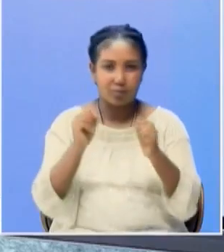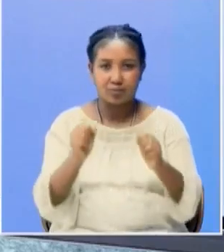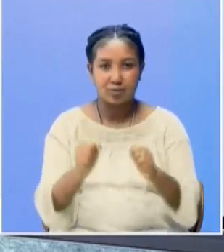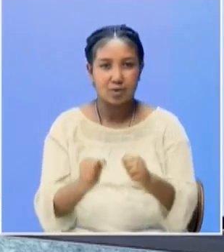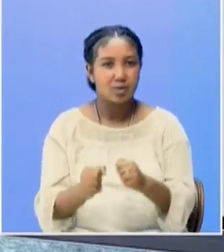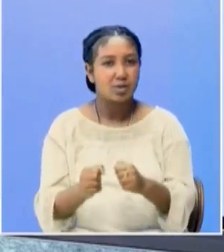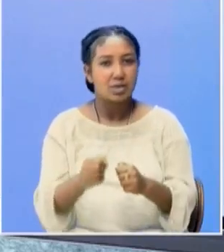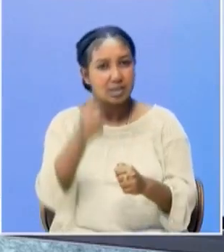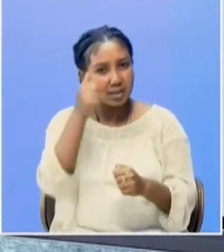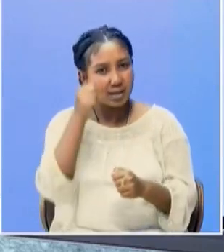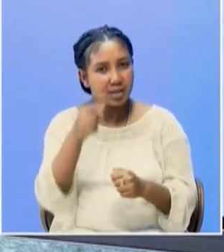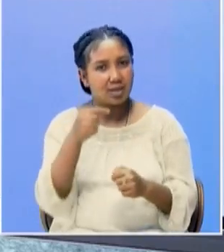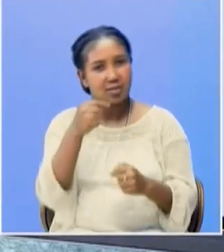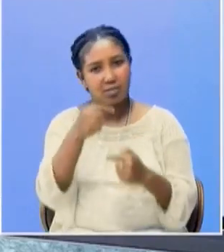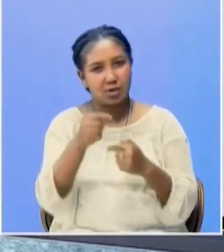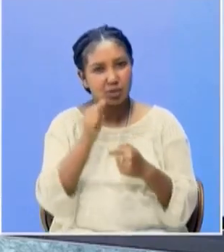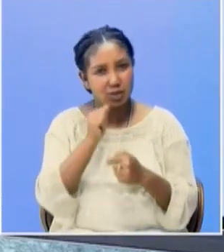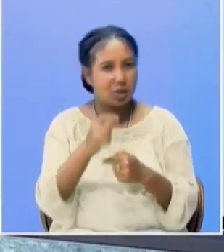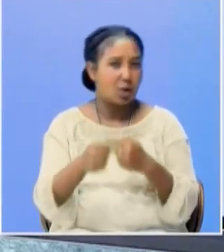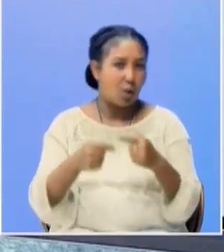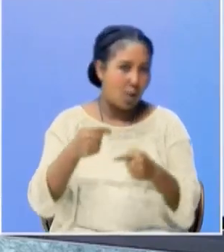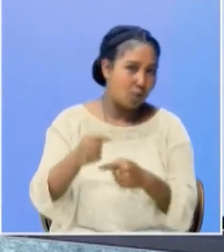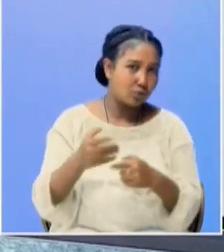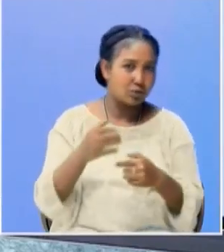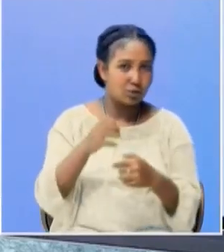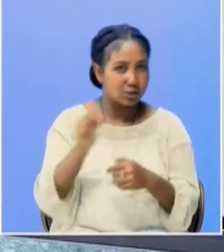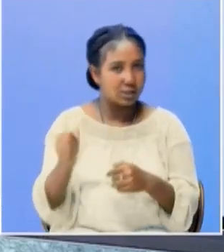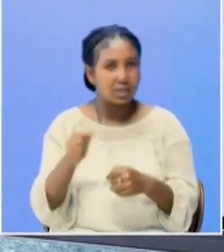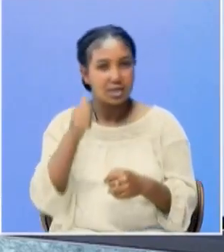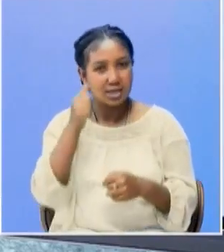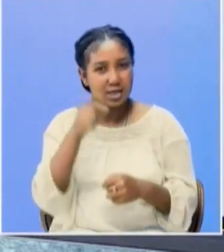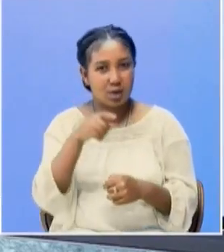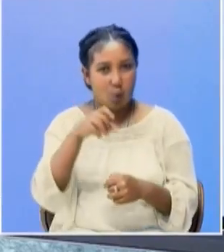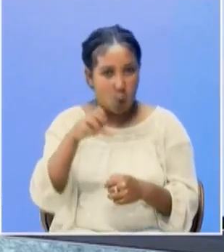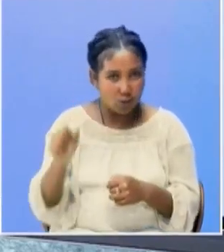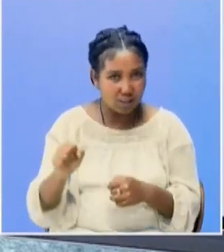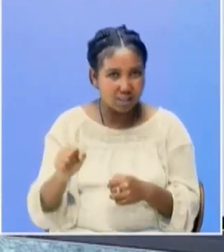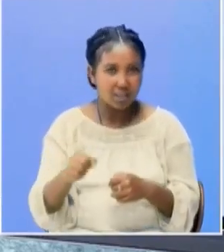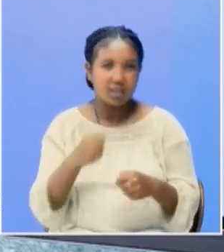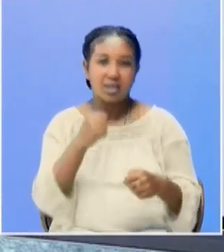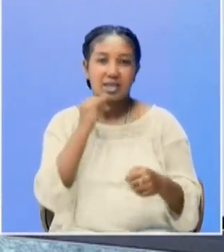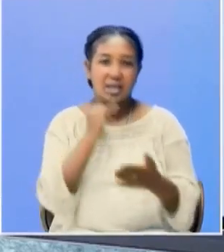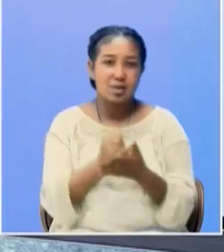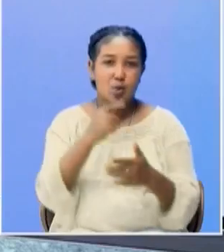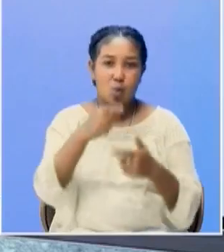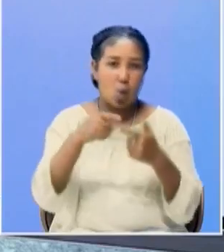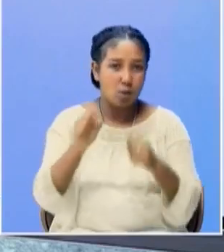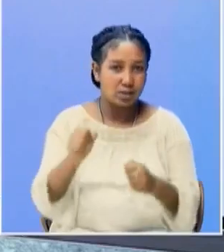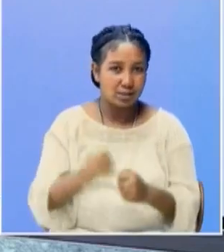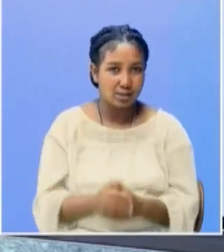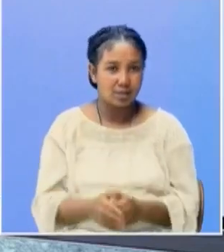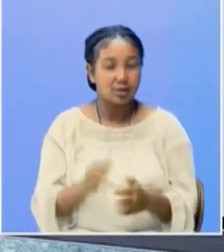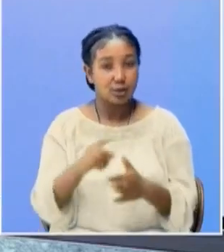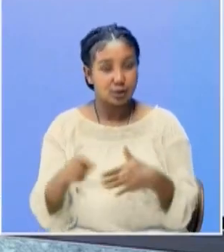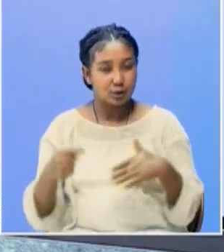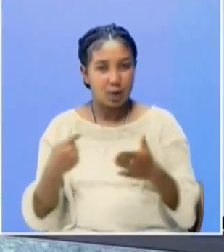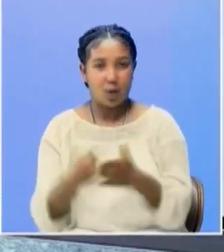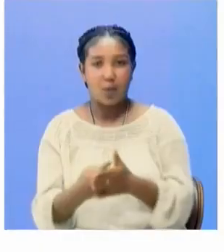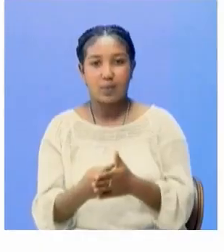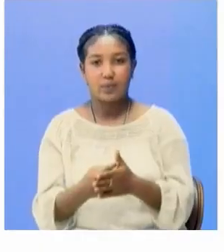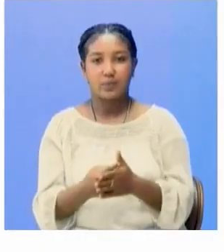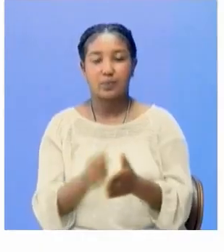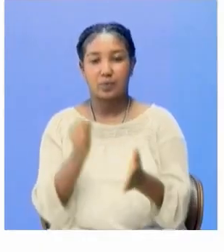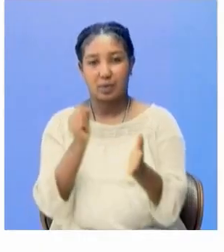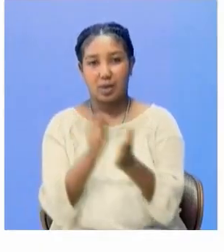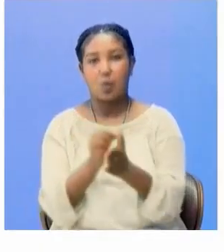What about he? She goes. He goes. It goes. So, let's say something